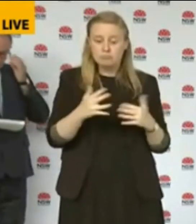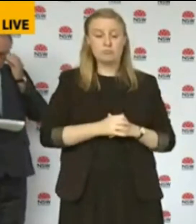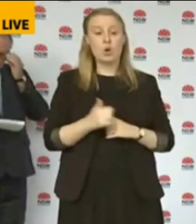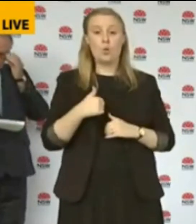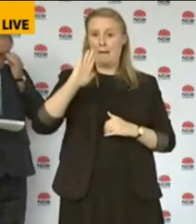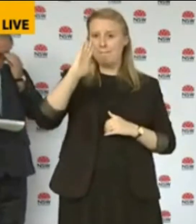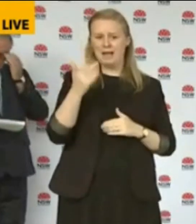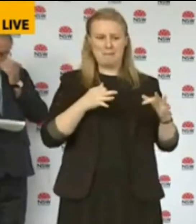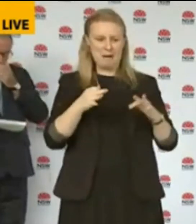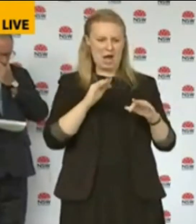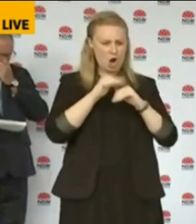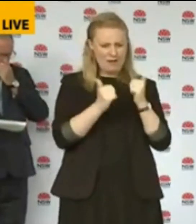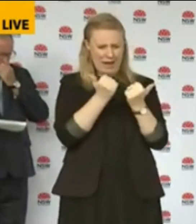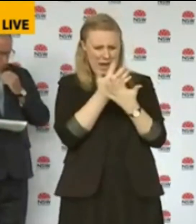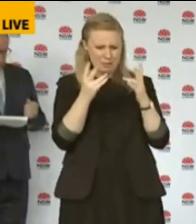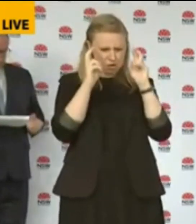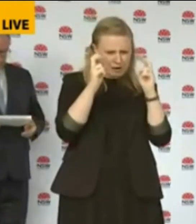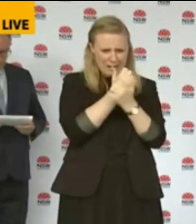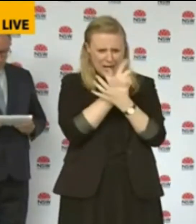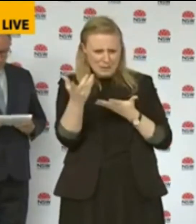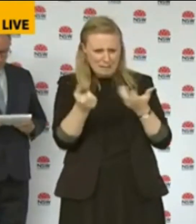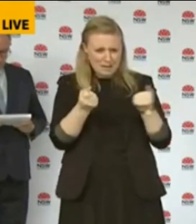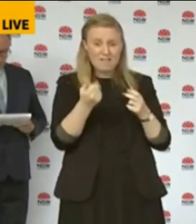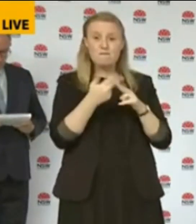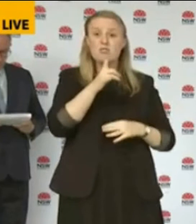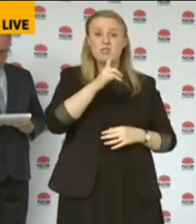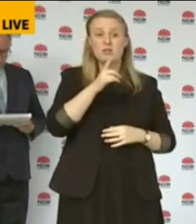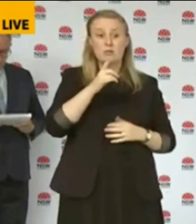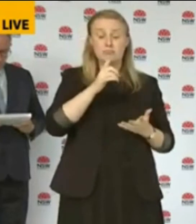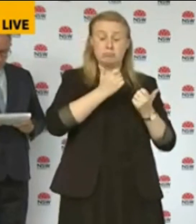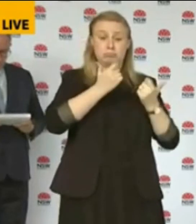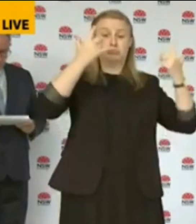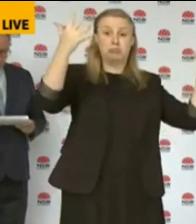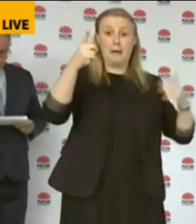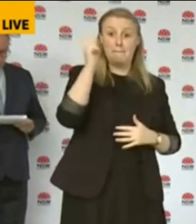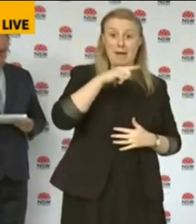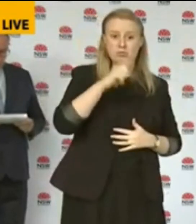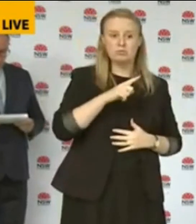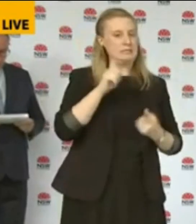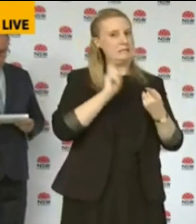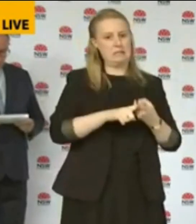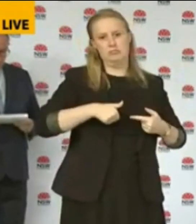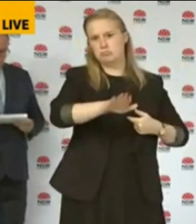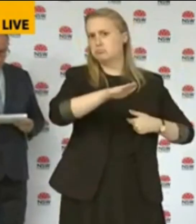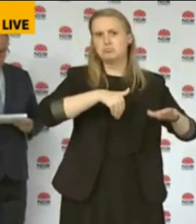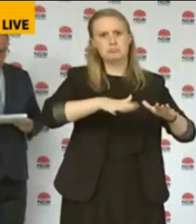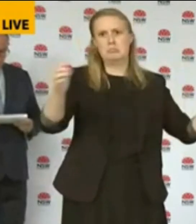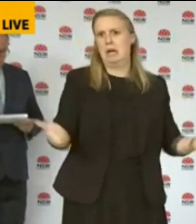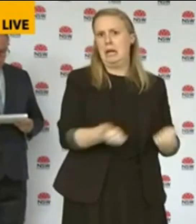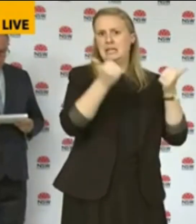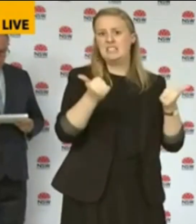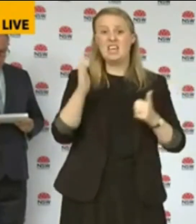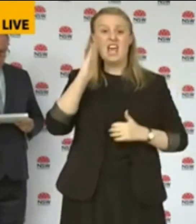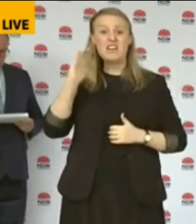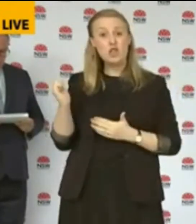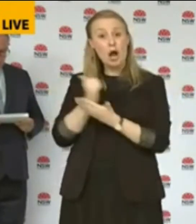catered for 23,000 arrivals, are now 10,000. We've got extra parking. We advise